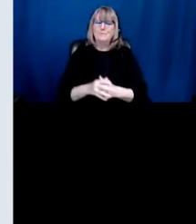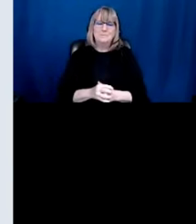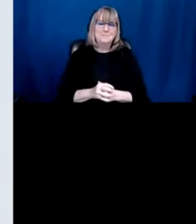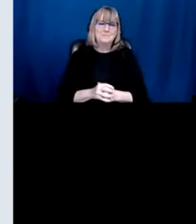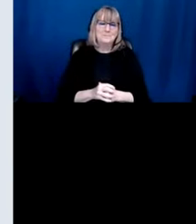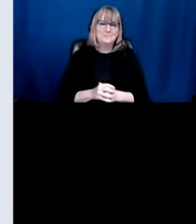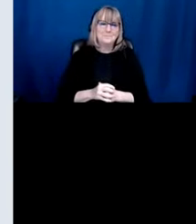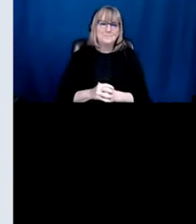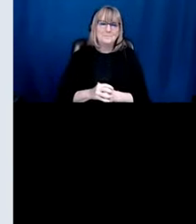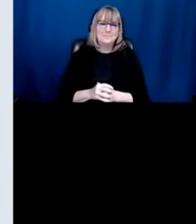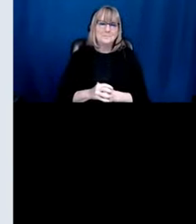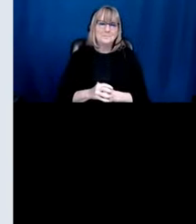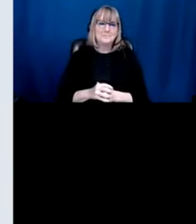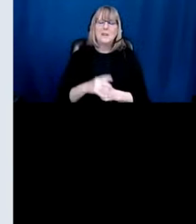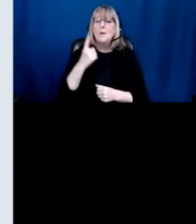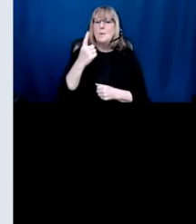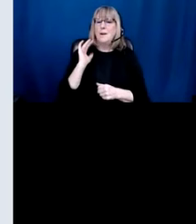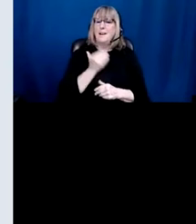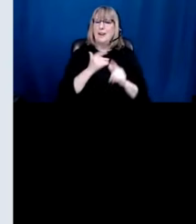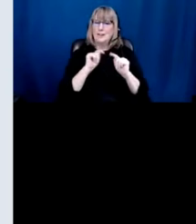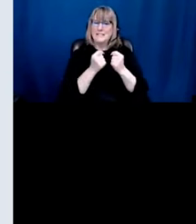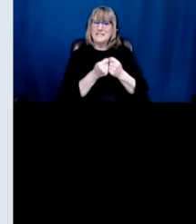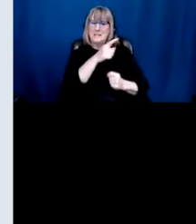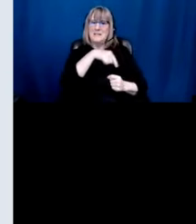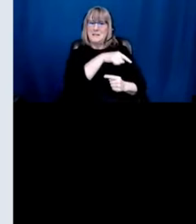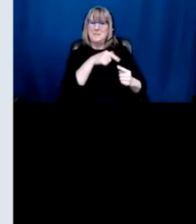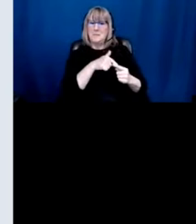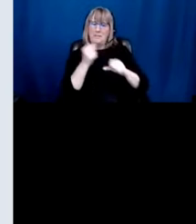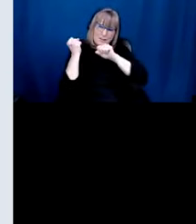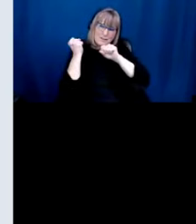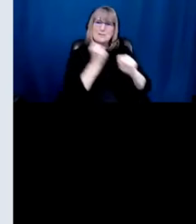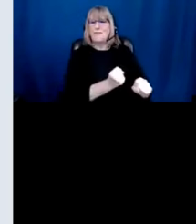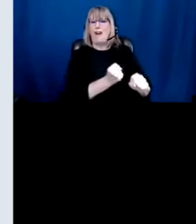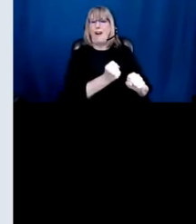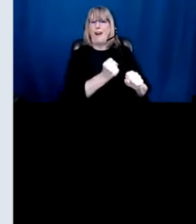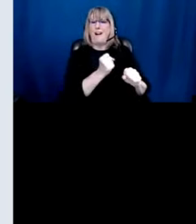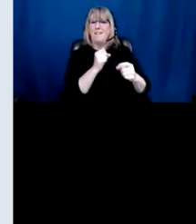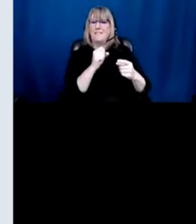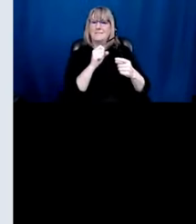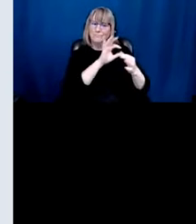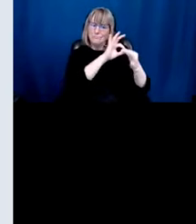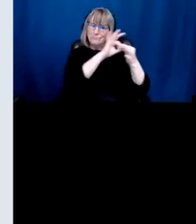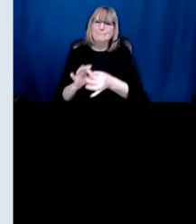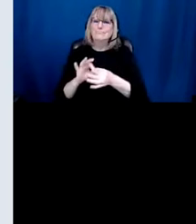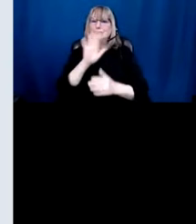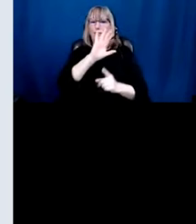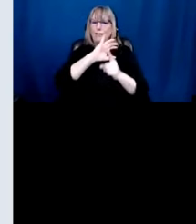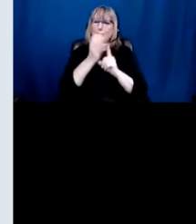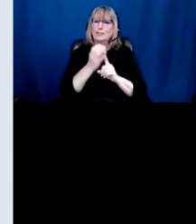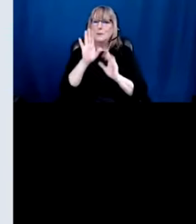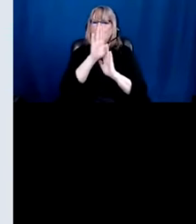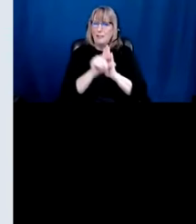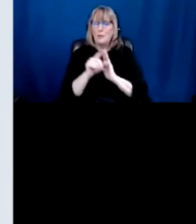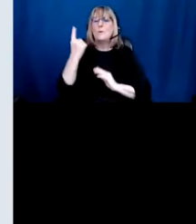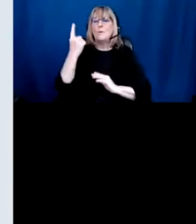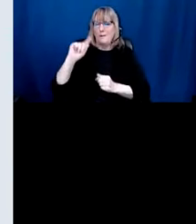participantes A fearless son member of our team, primera generación que asisten al colegio. cultural background, is one of our